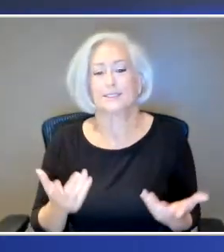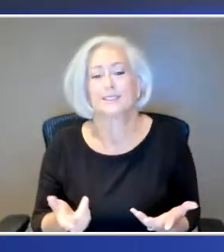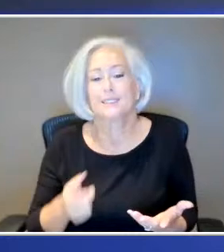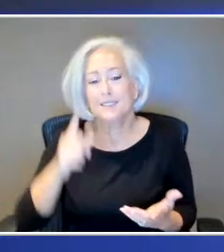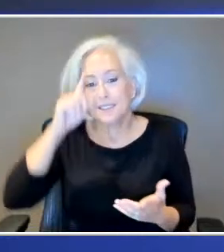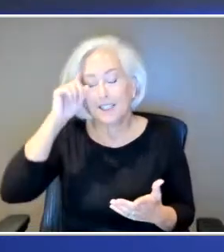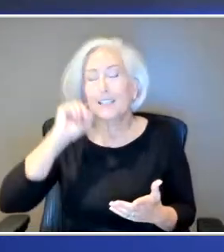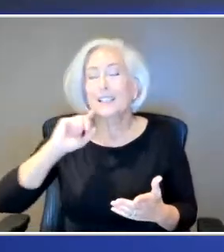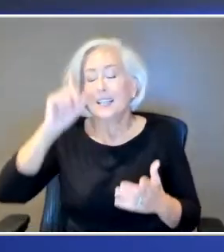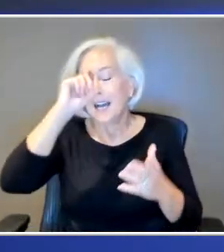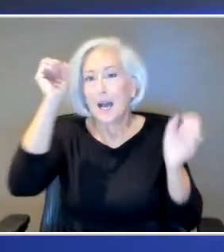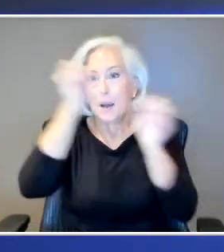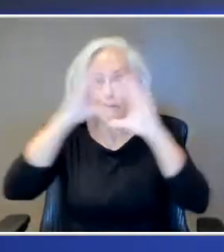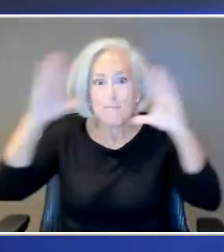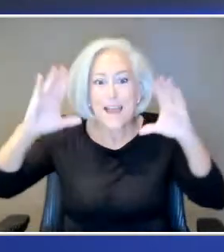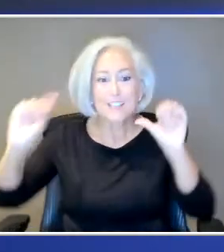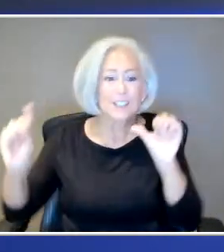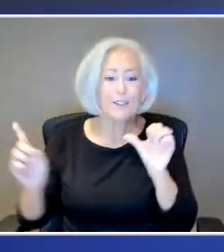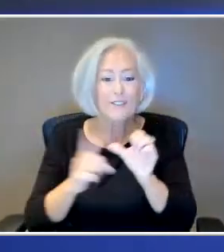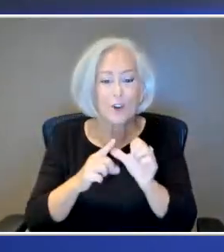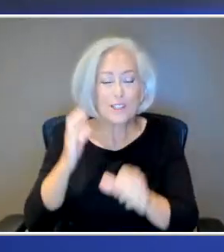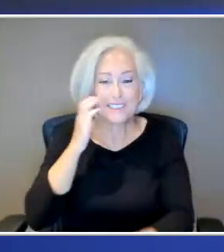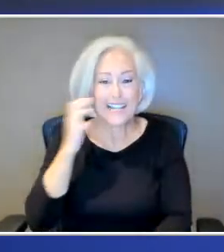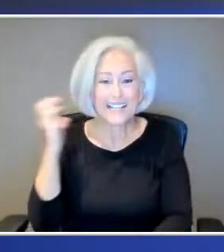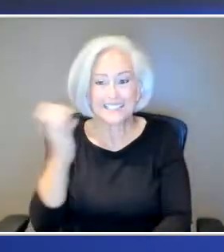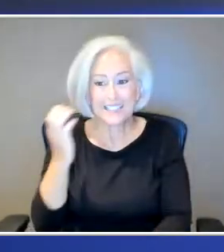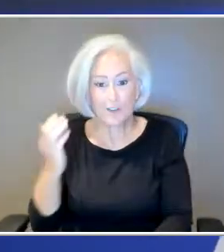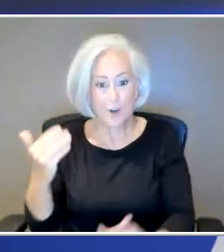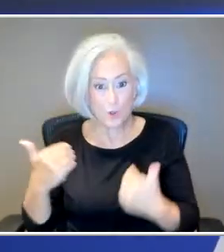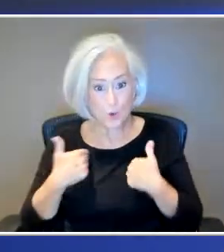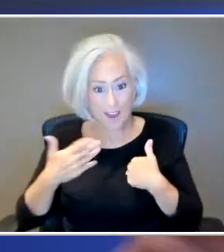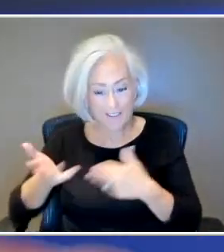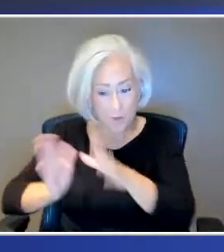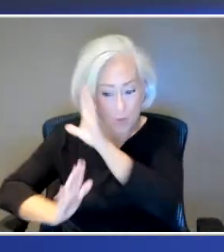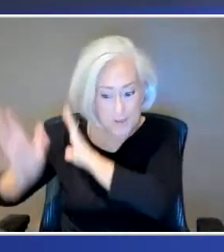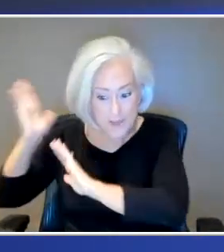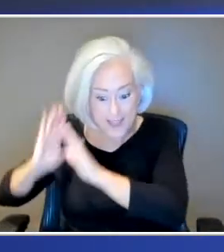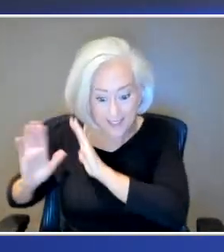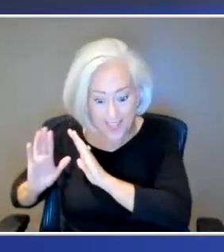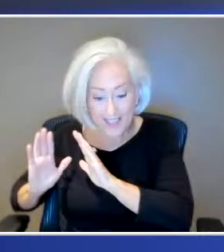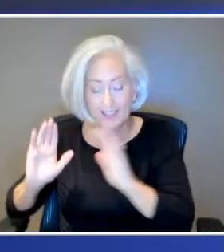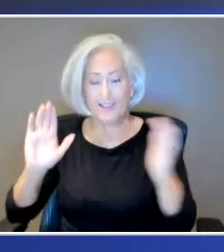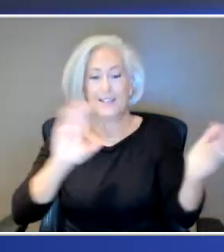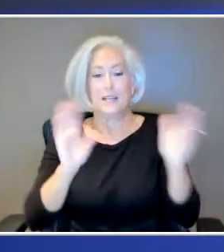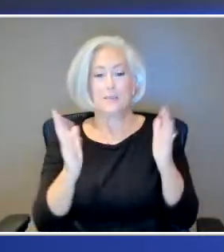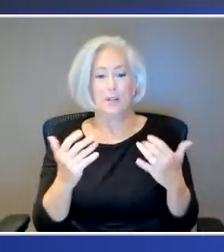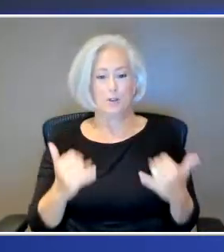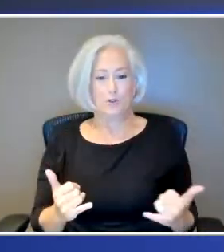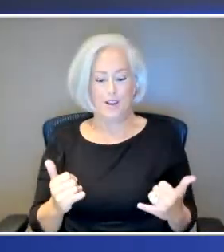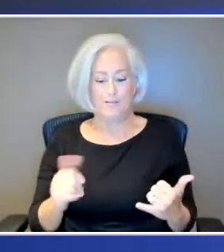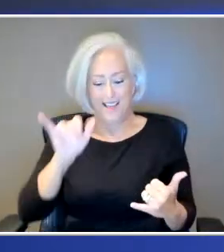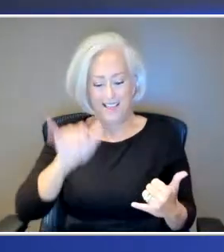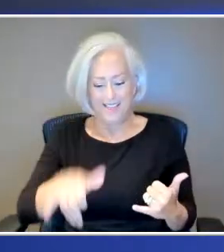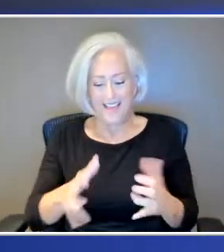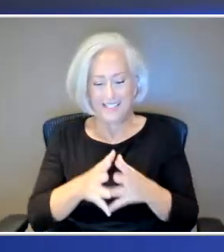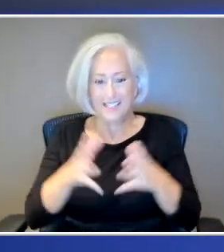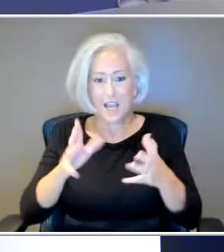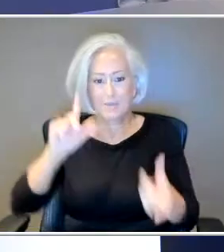cell phone you ever got and imagine the cell phone you have now. Really? That's the magnitude of the change that we've had as far as prostate cancer